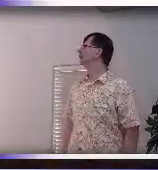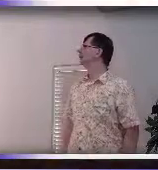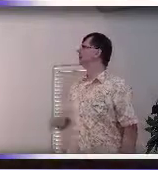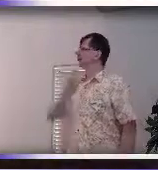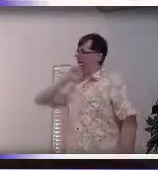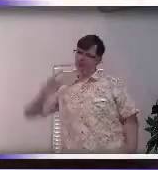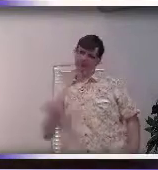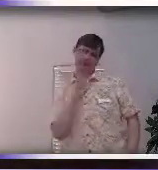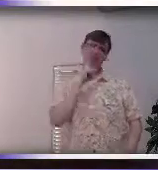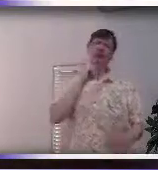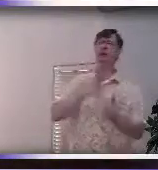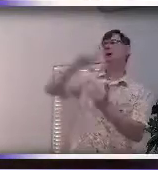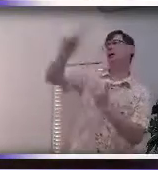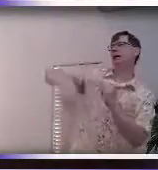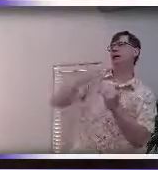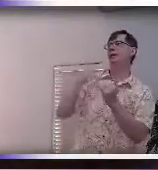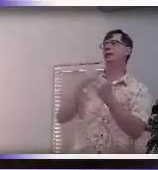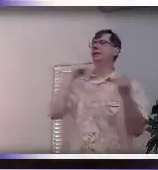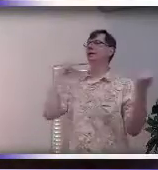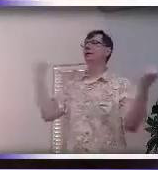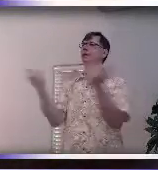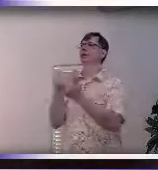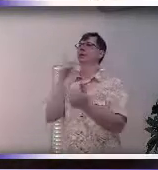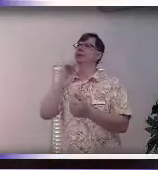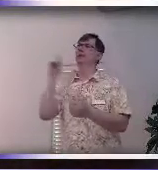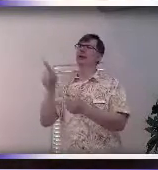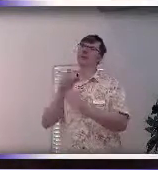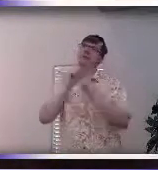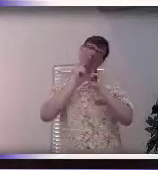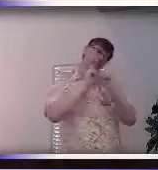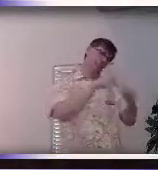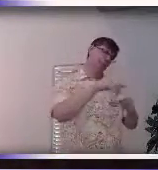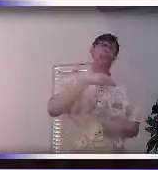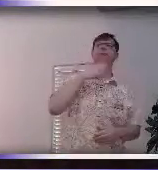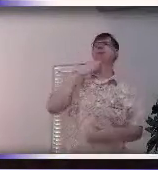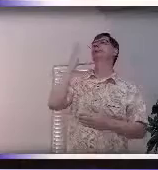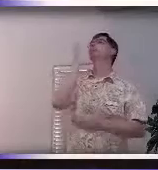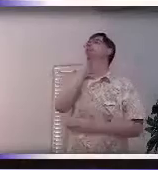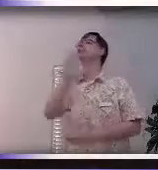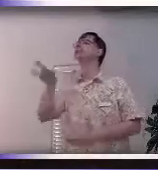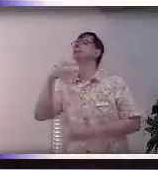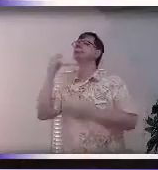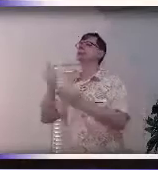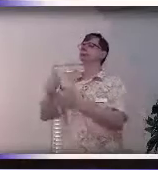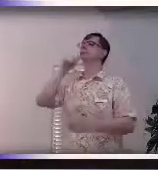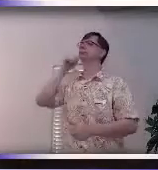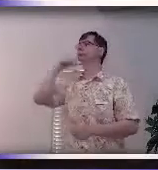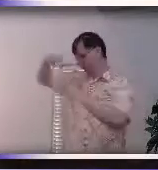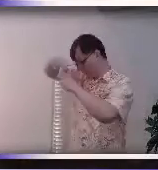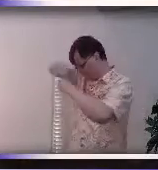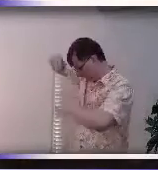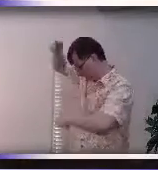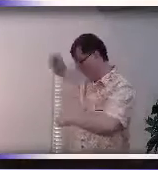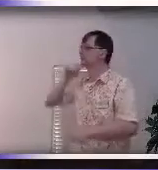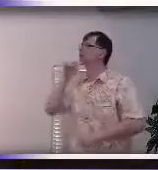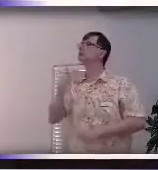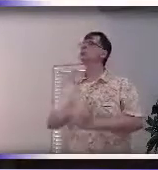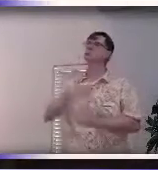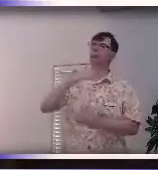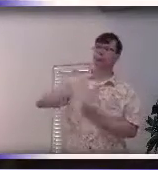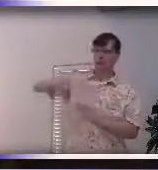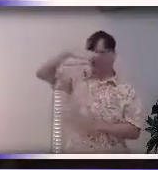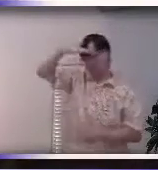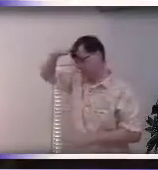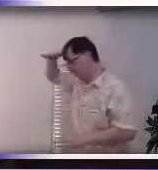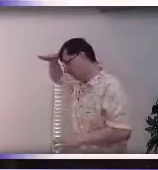If, however, you will look out at the world and say, maybe I can find some good, and each day you go